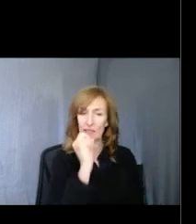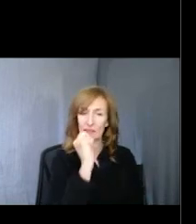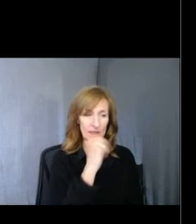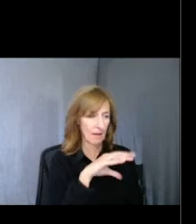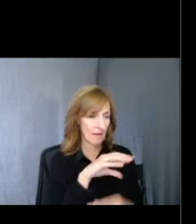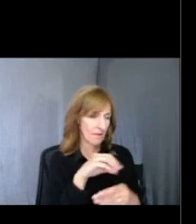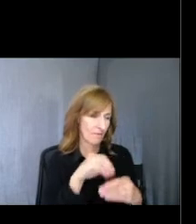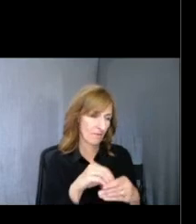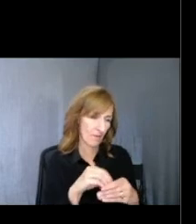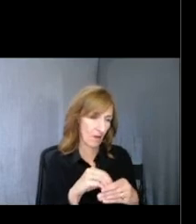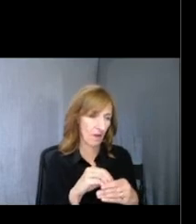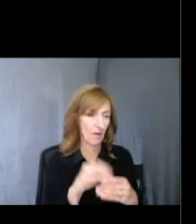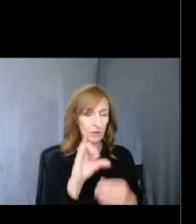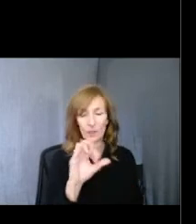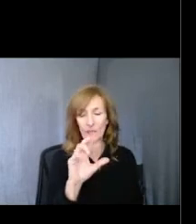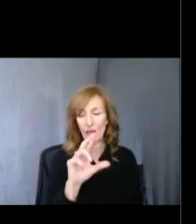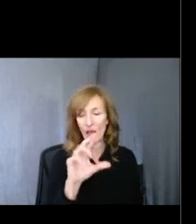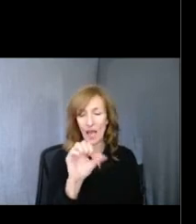staging system.